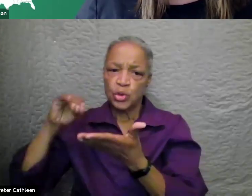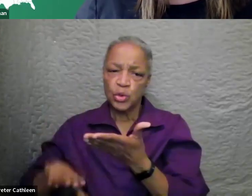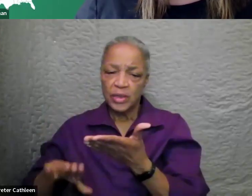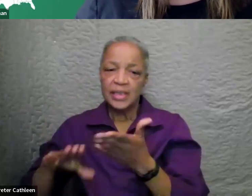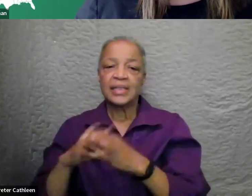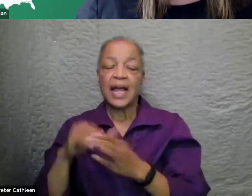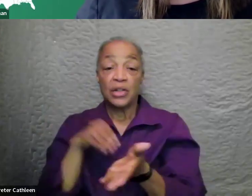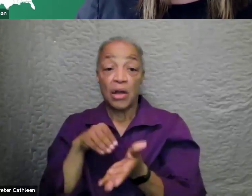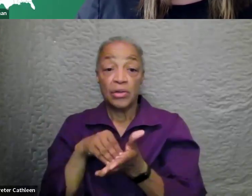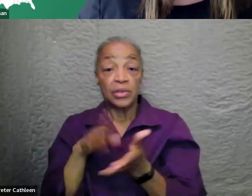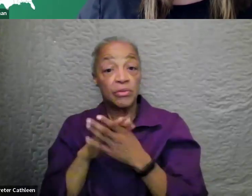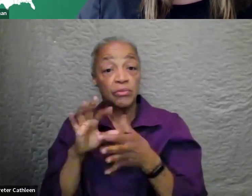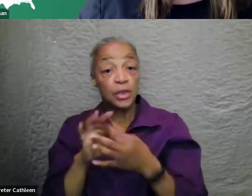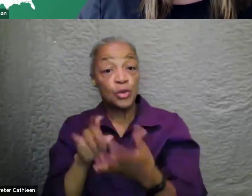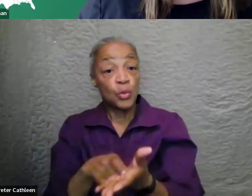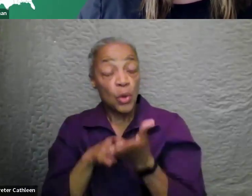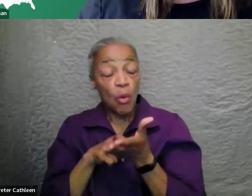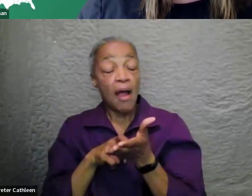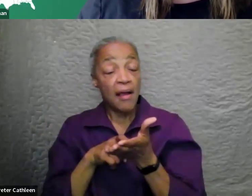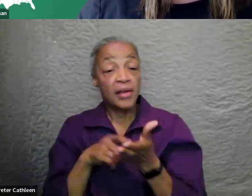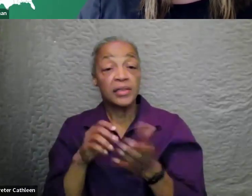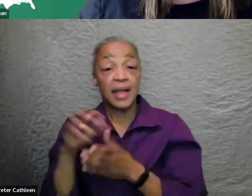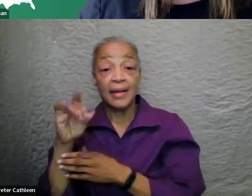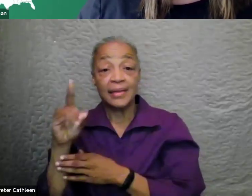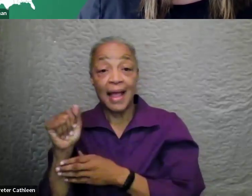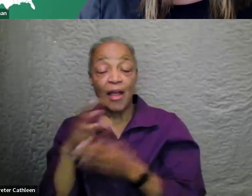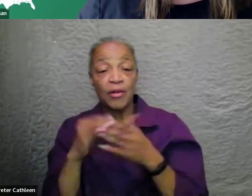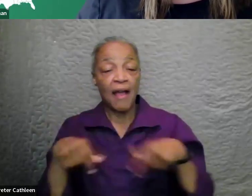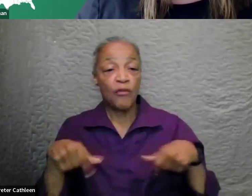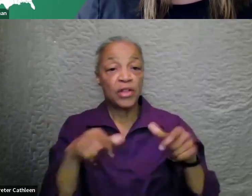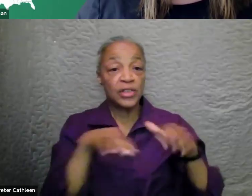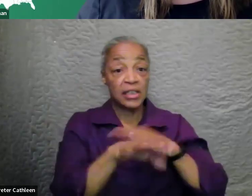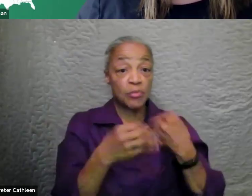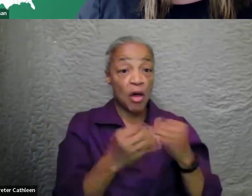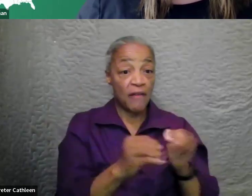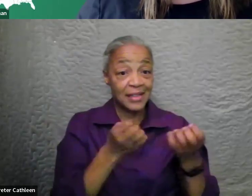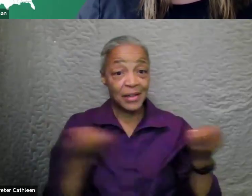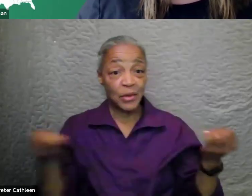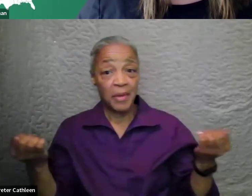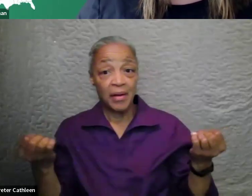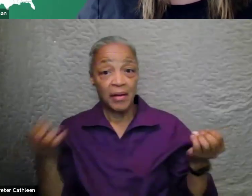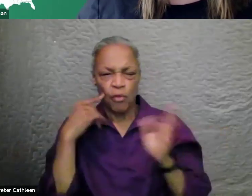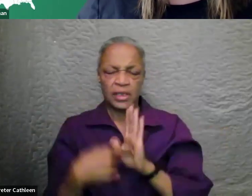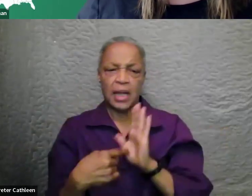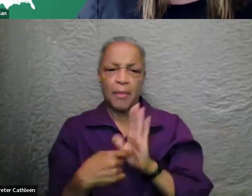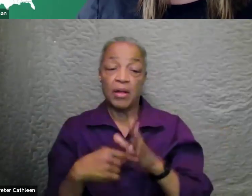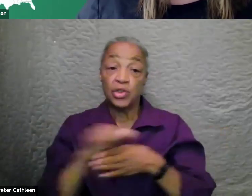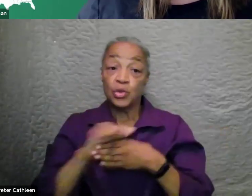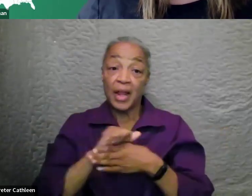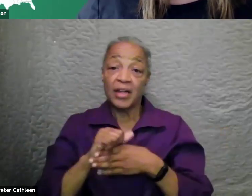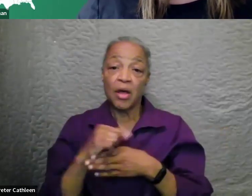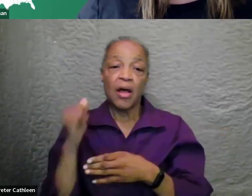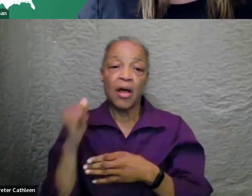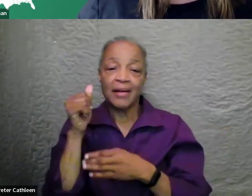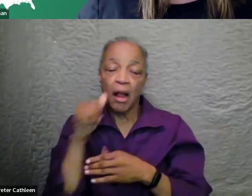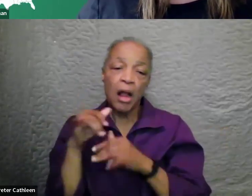ADA and the need to have wheelchair accessible offices and equipment? For example, are they being trained on common